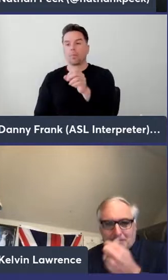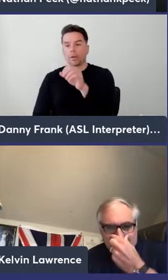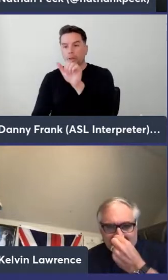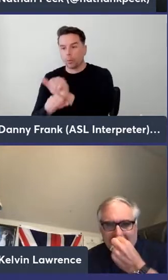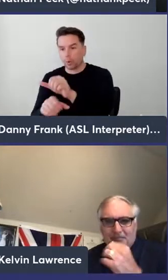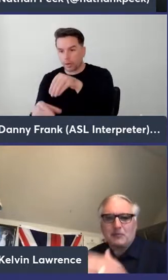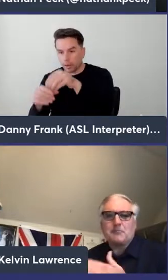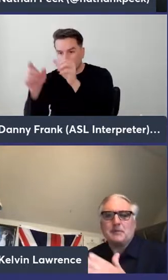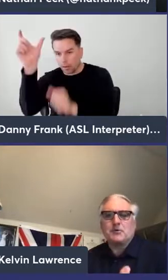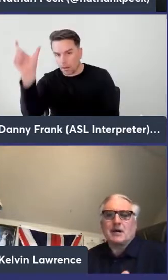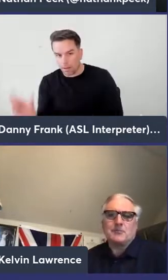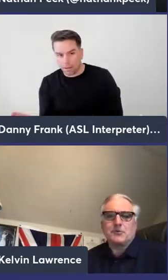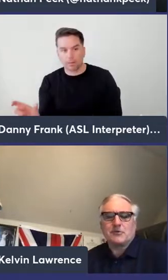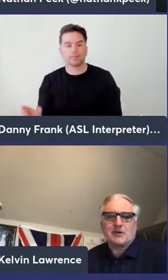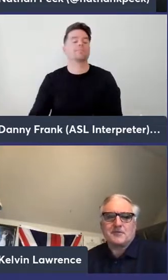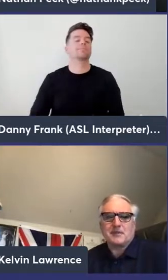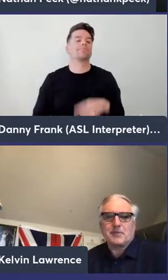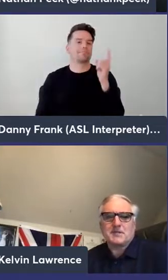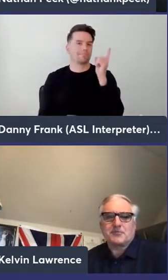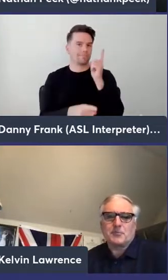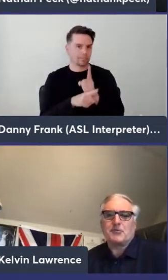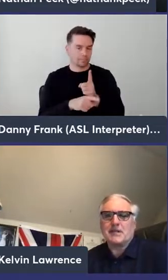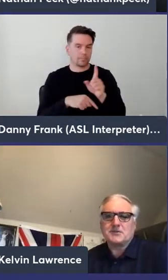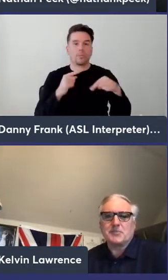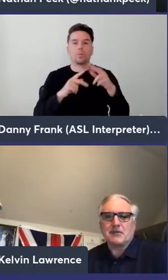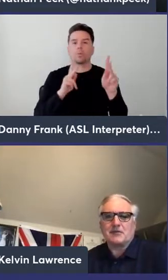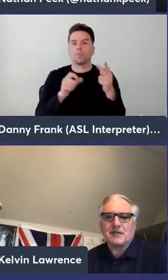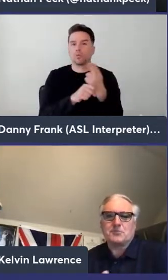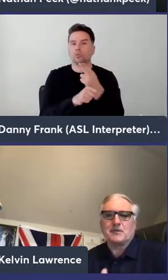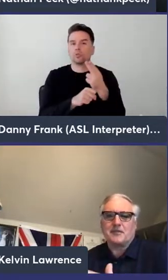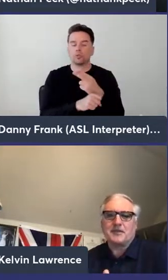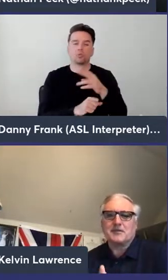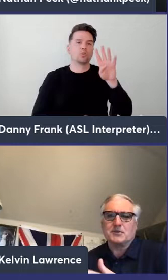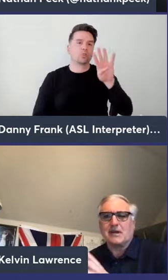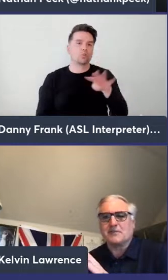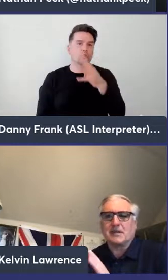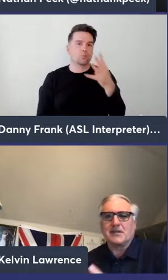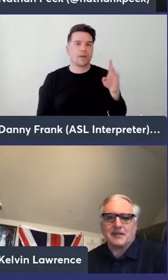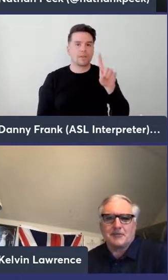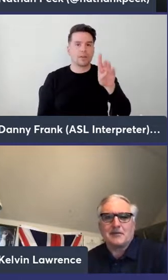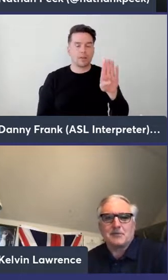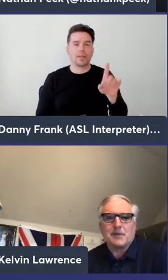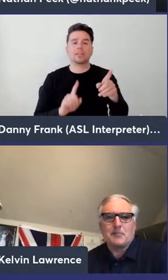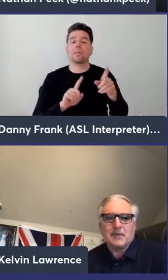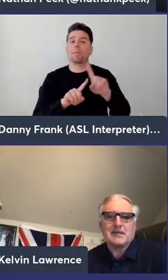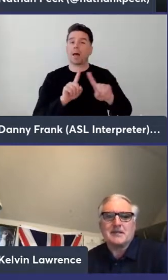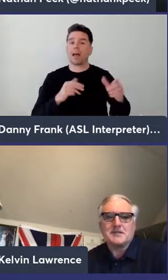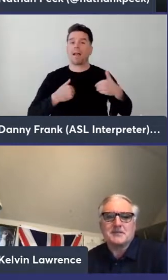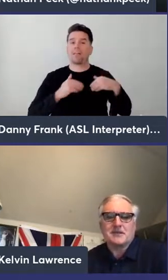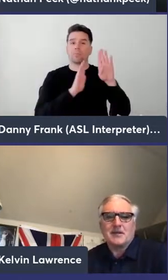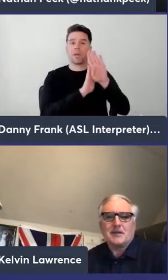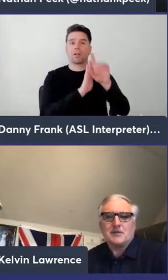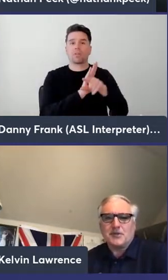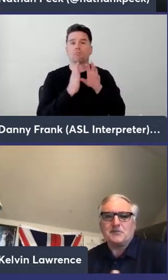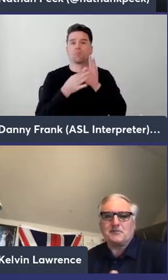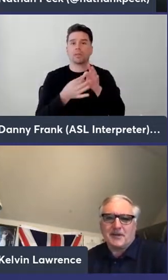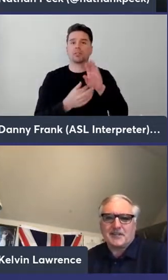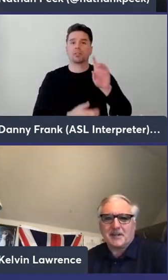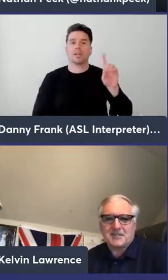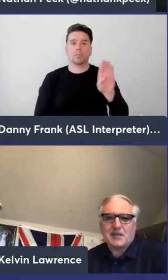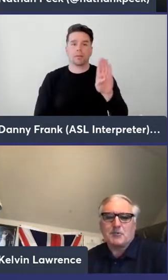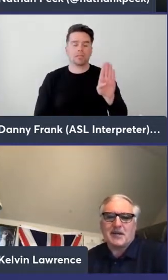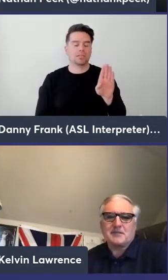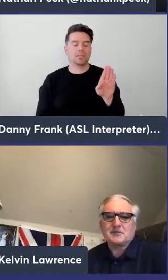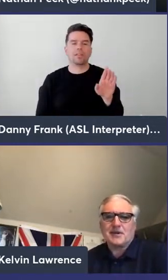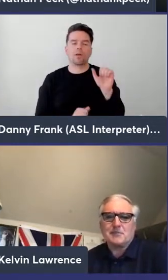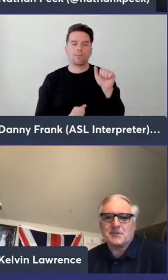Yeah, and I think when people come to a graph database from a relational background, that's one of the things that you have to get your head around a bit, is that you don't define